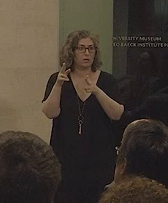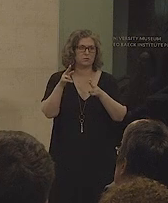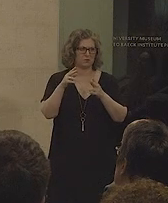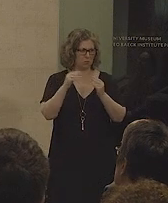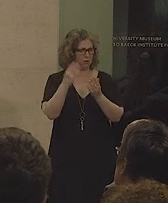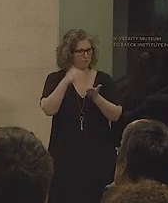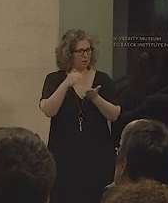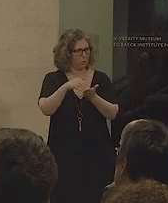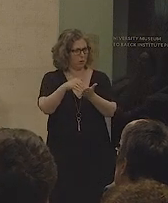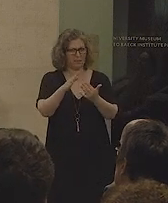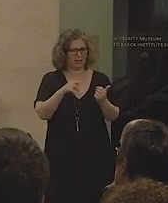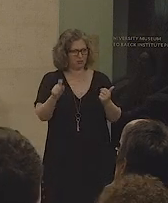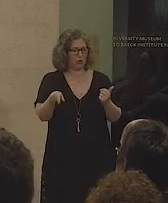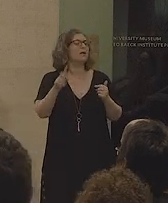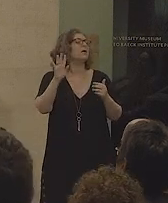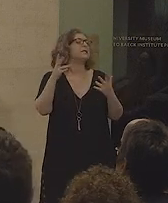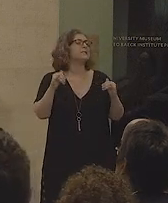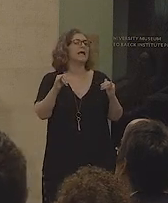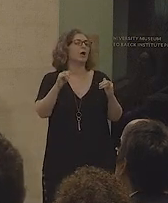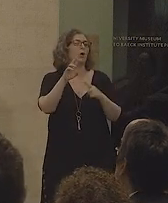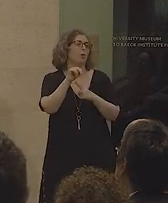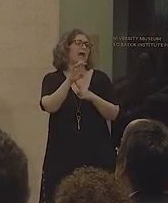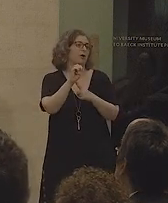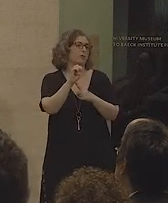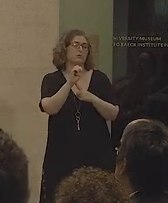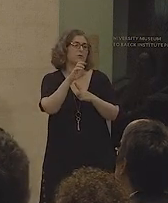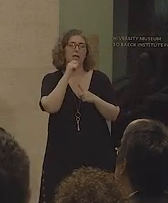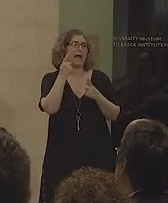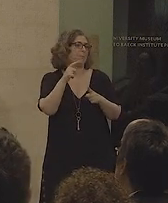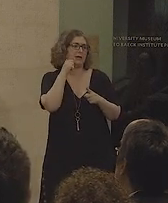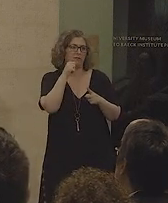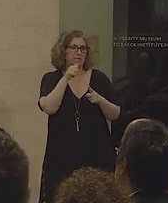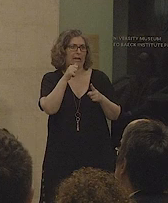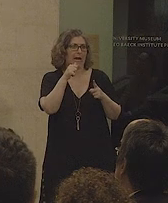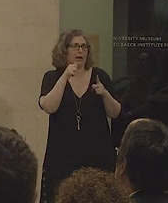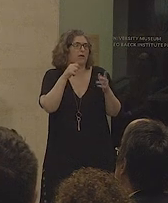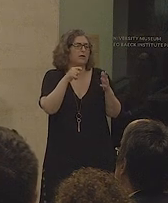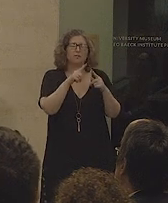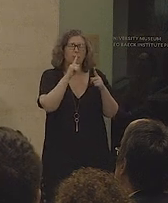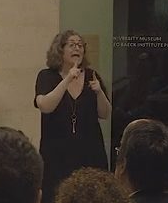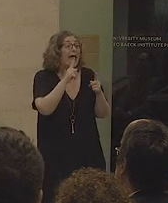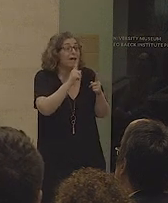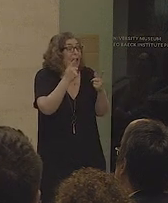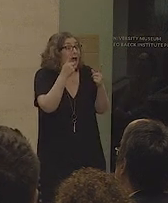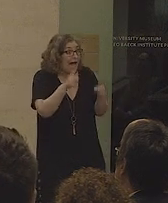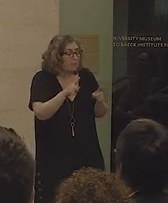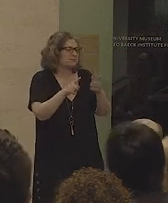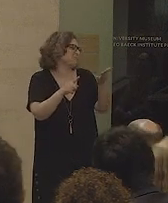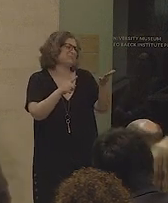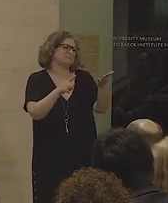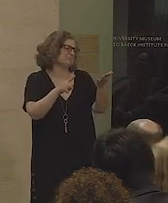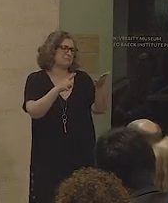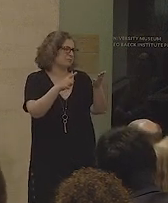more frequent than they should be, are very uncommon, right? So the chances are infinitesimal that something would happen.